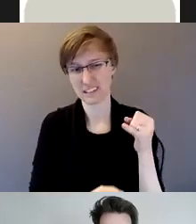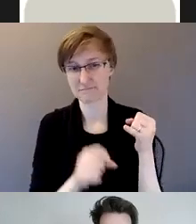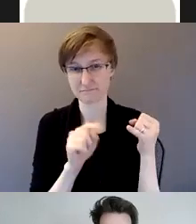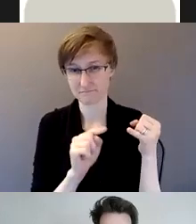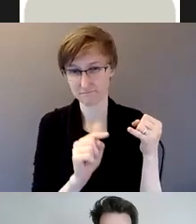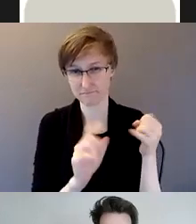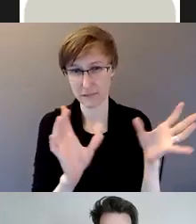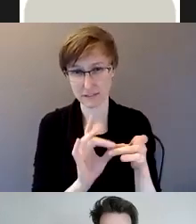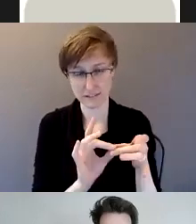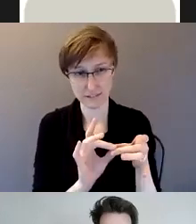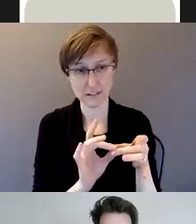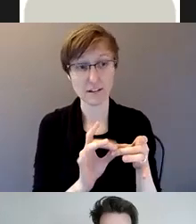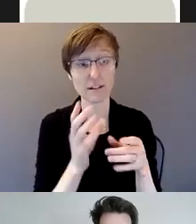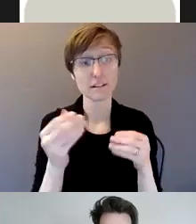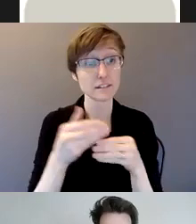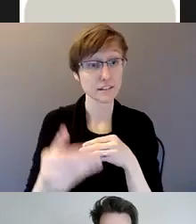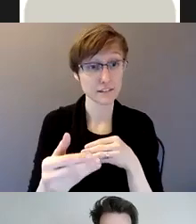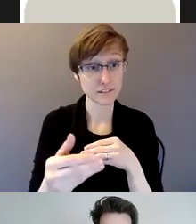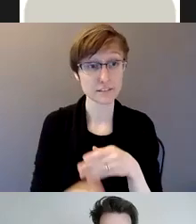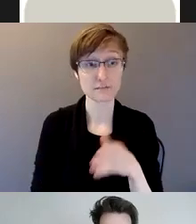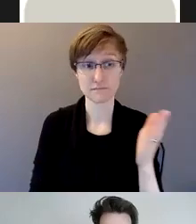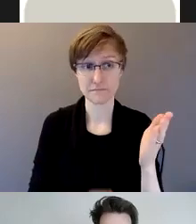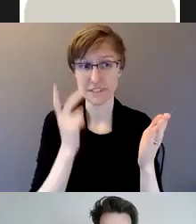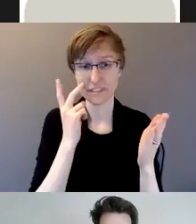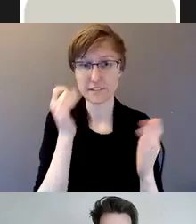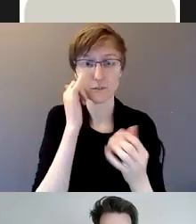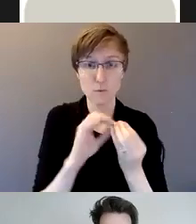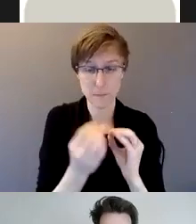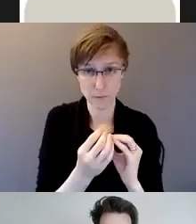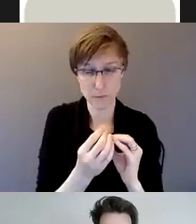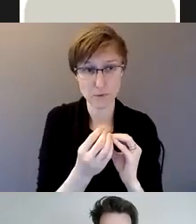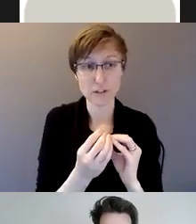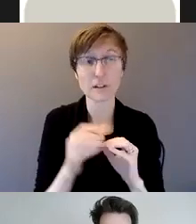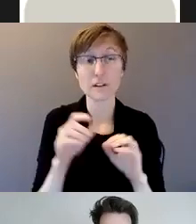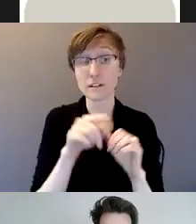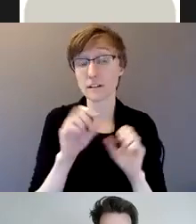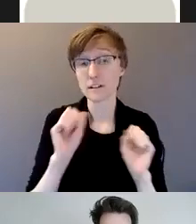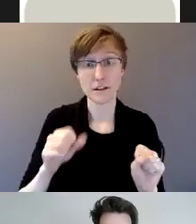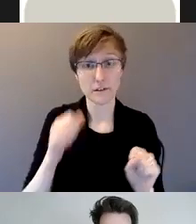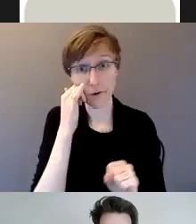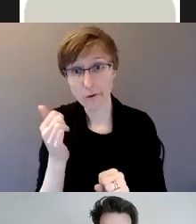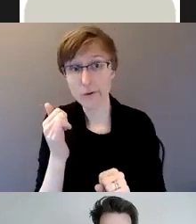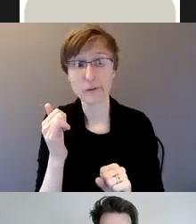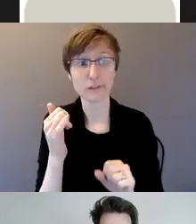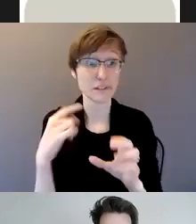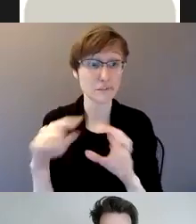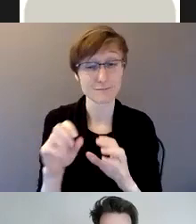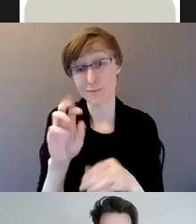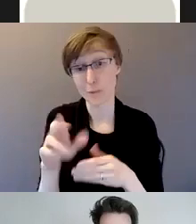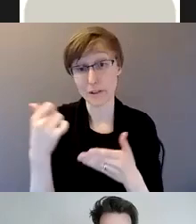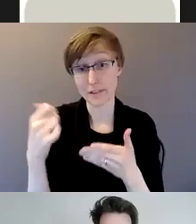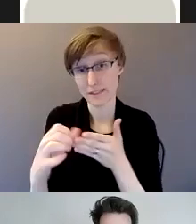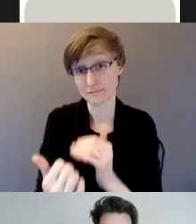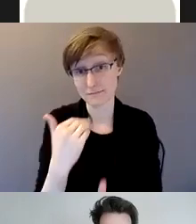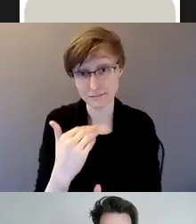the next slide, there's also some phone numbers. So this is where you can call or email or mail to make an